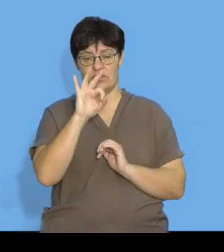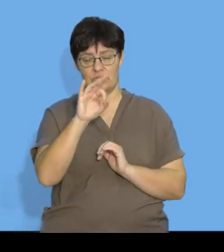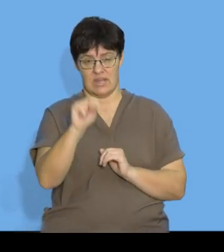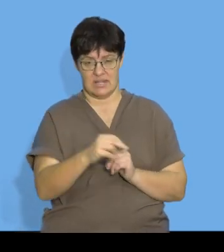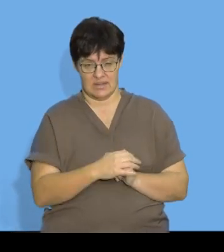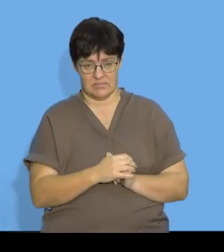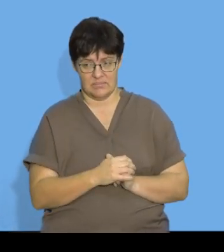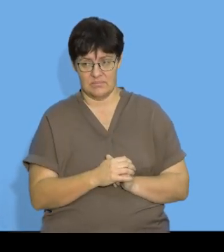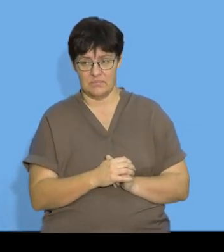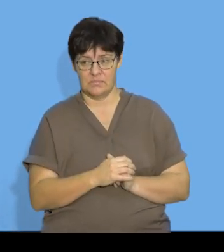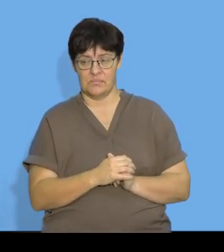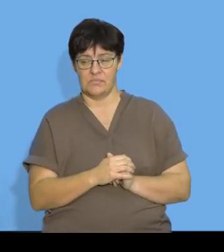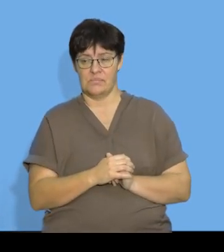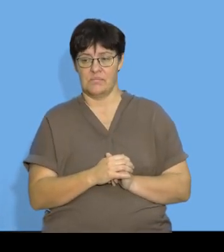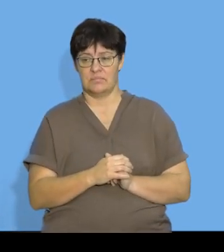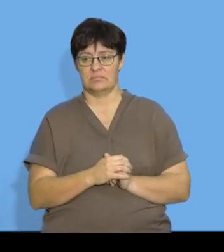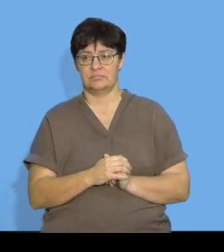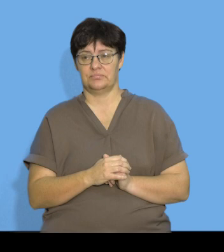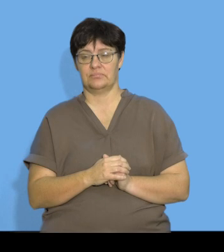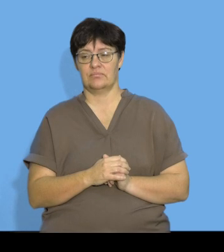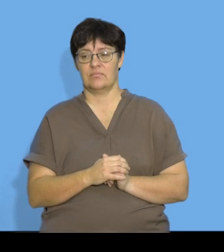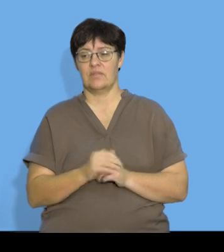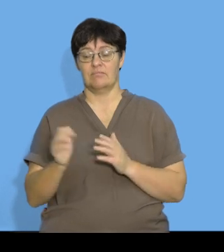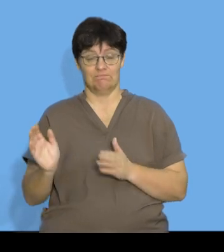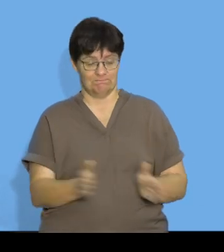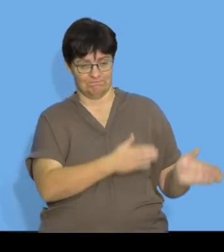3n. Let's look at the next question.